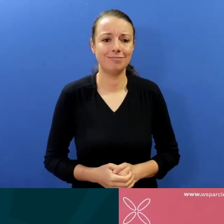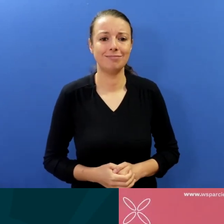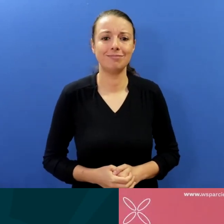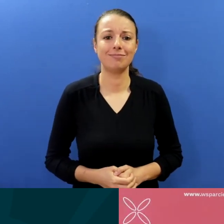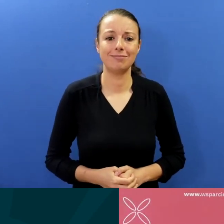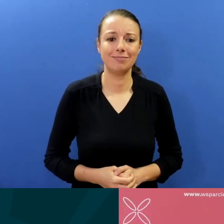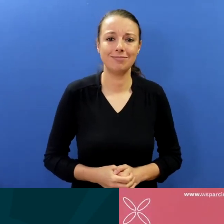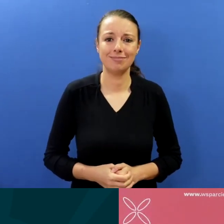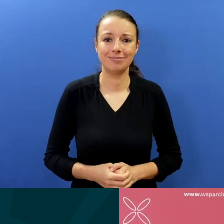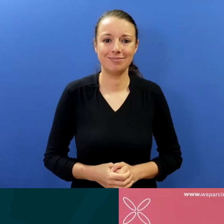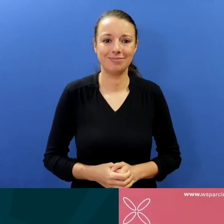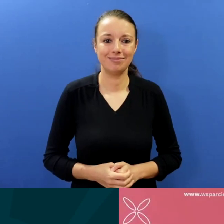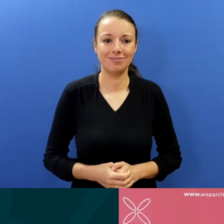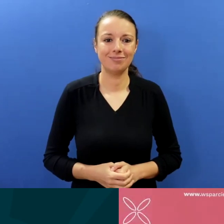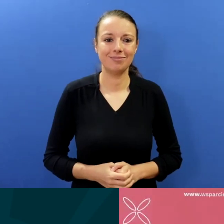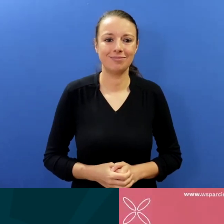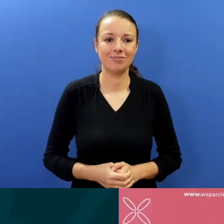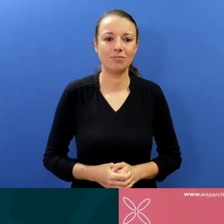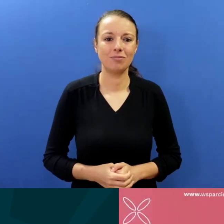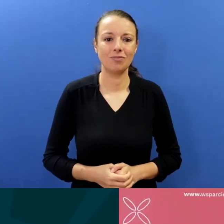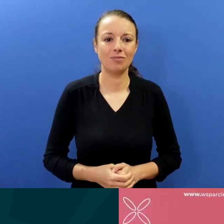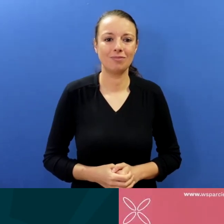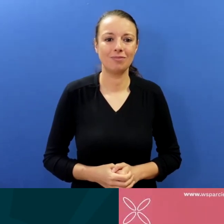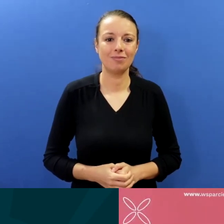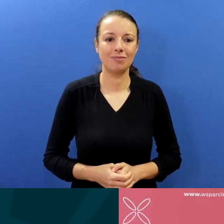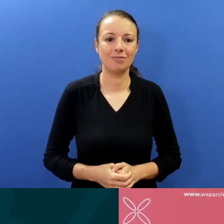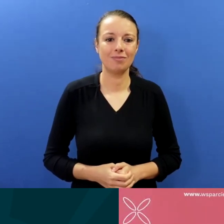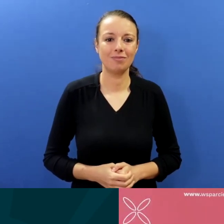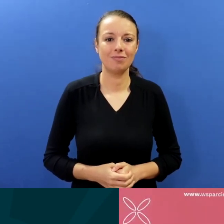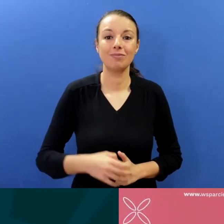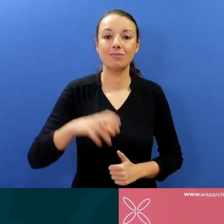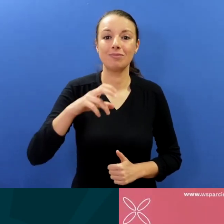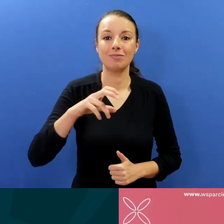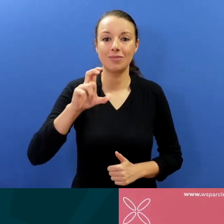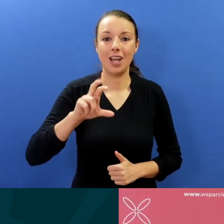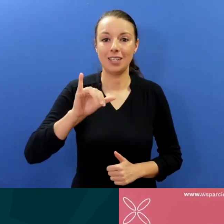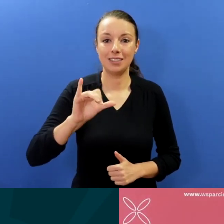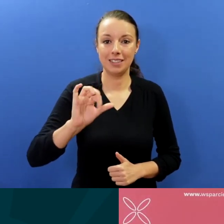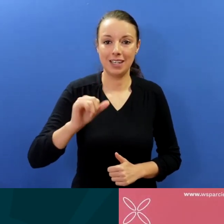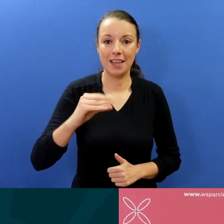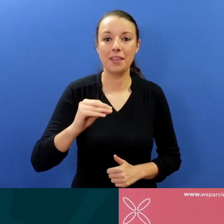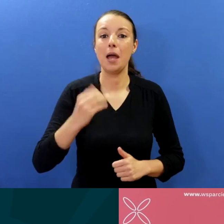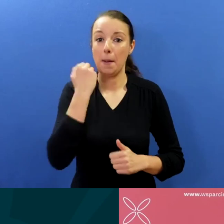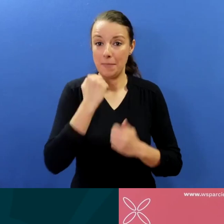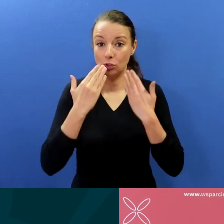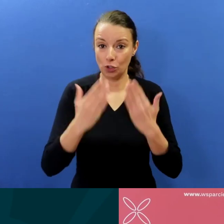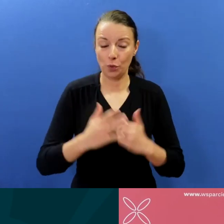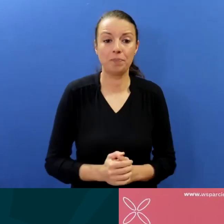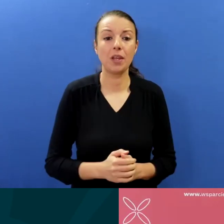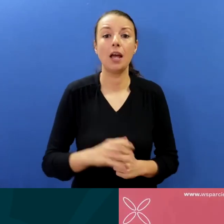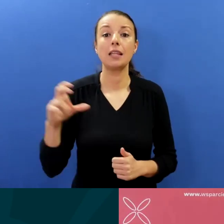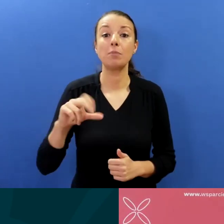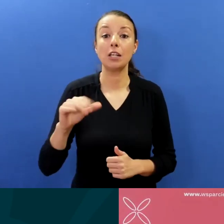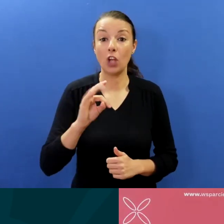Krystian, bardzo dziękuję. Thank you so much, Christian. We also have questions in the chat